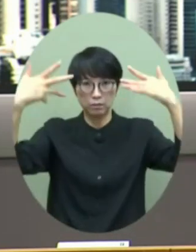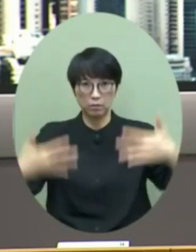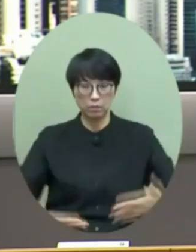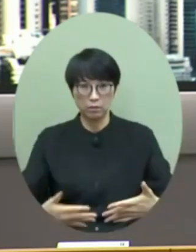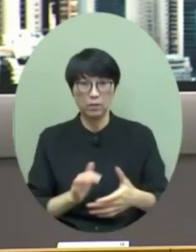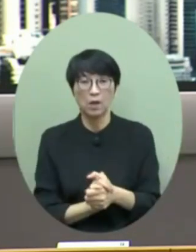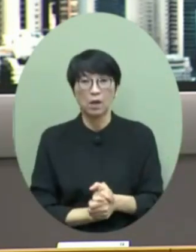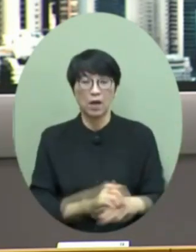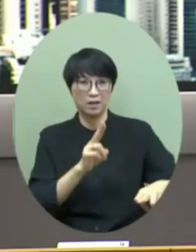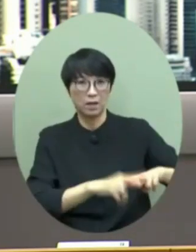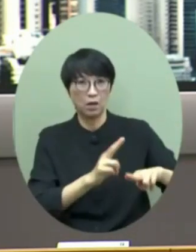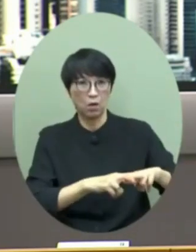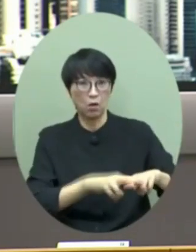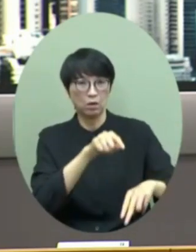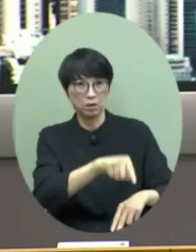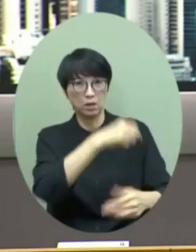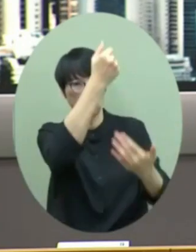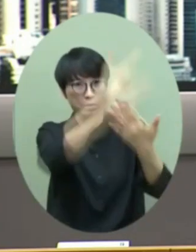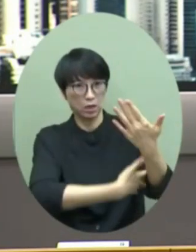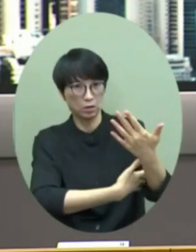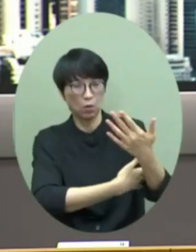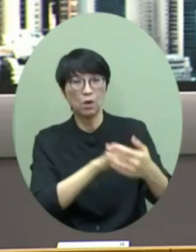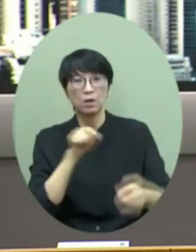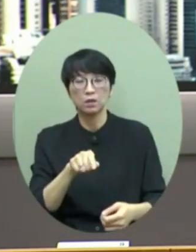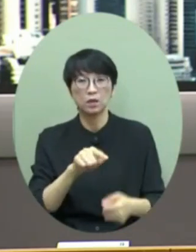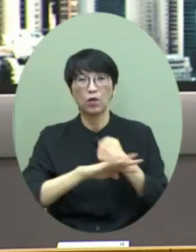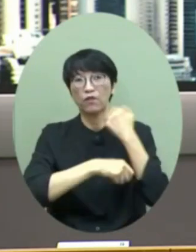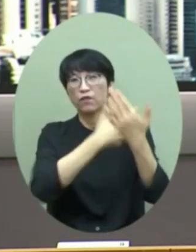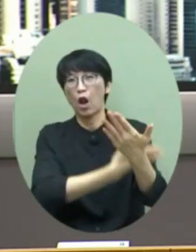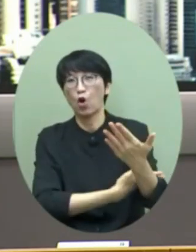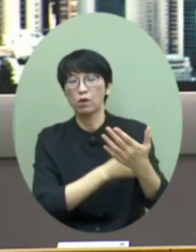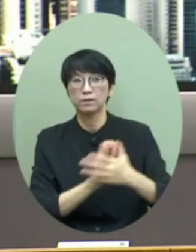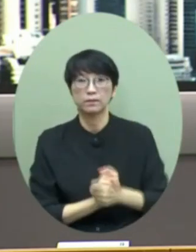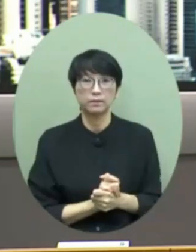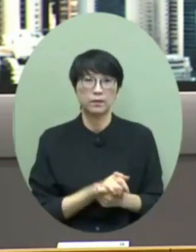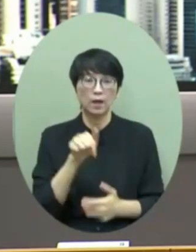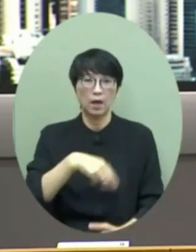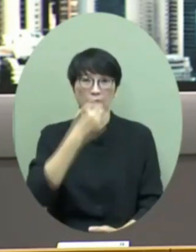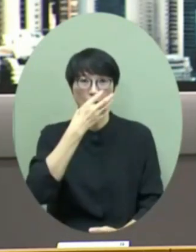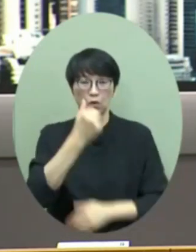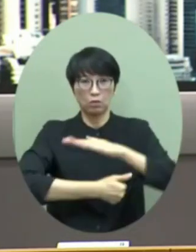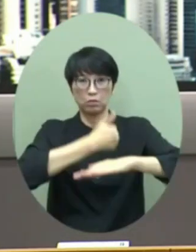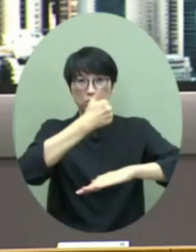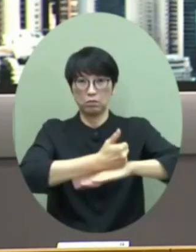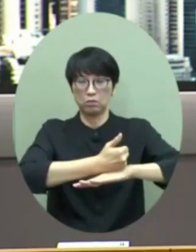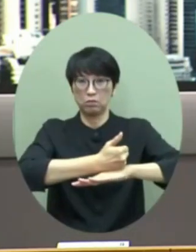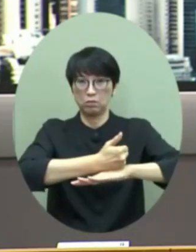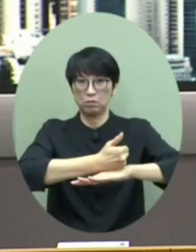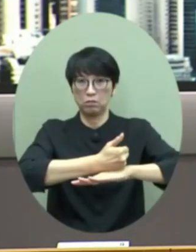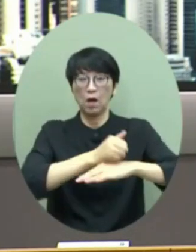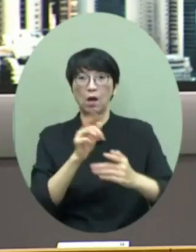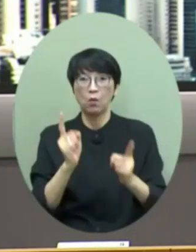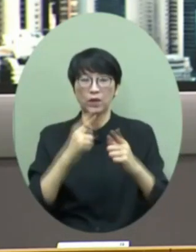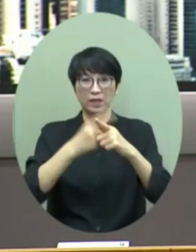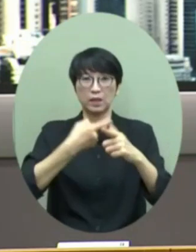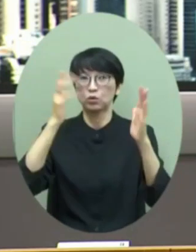Hong Kong for implementation. So these are 2 important pieces of legislation to do with one country,